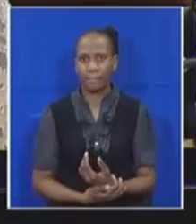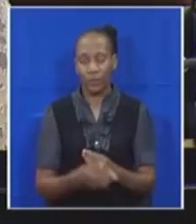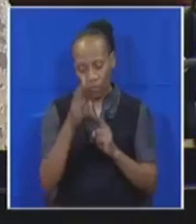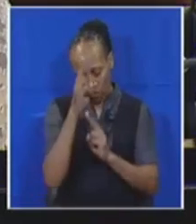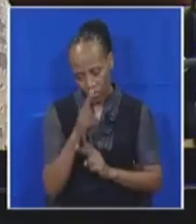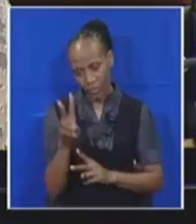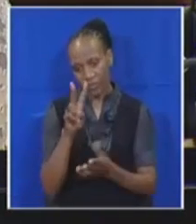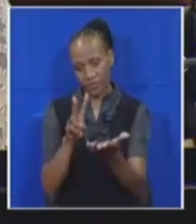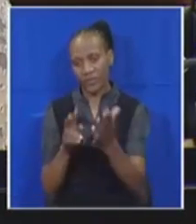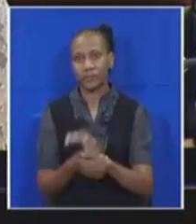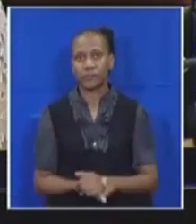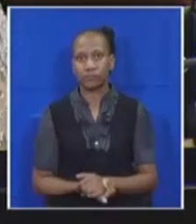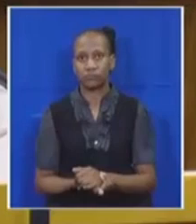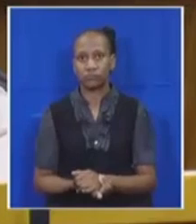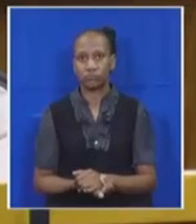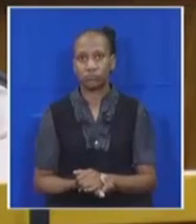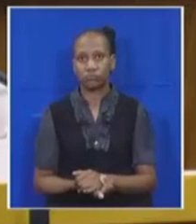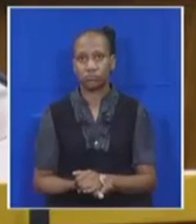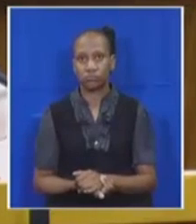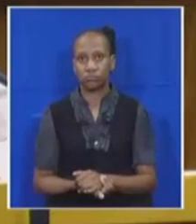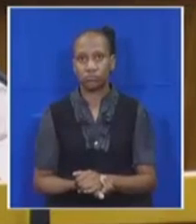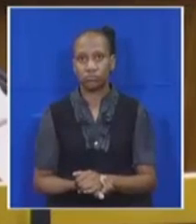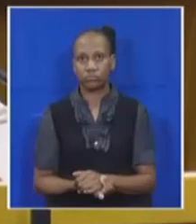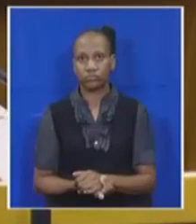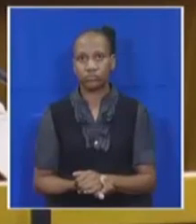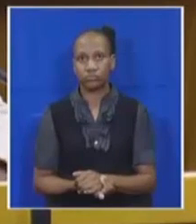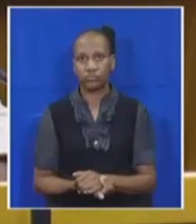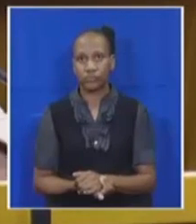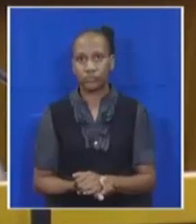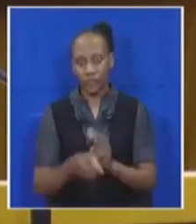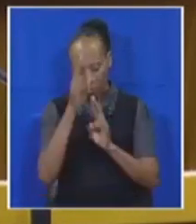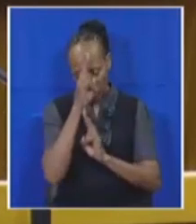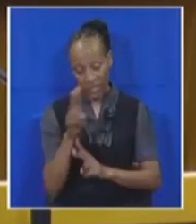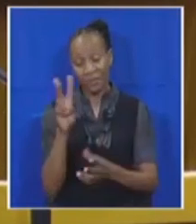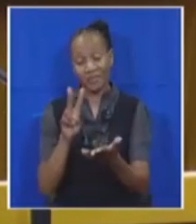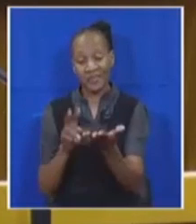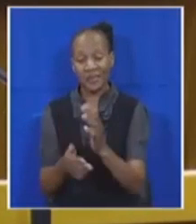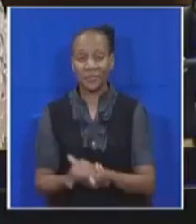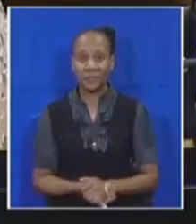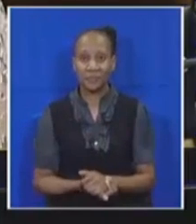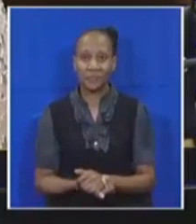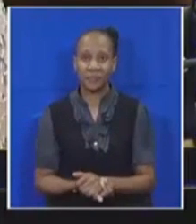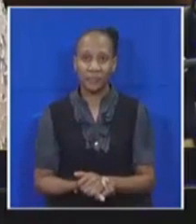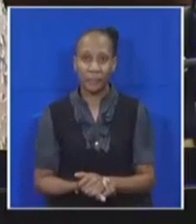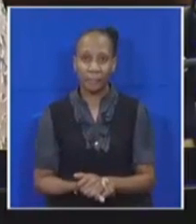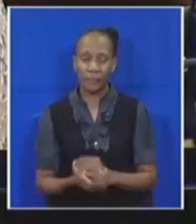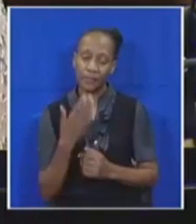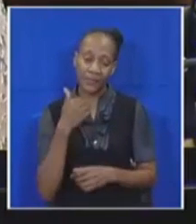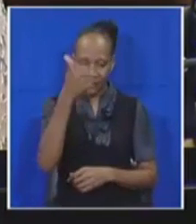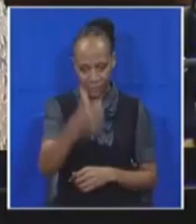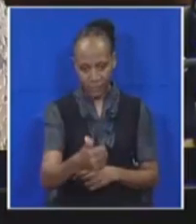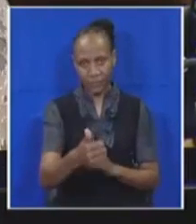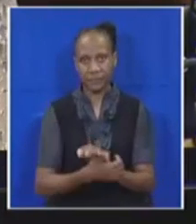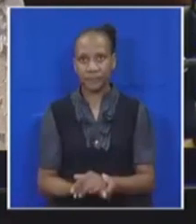Damme. We had evidence in the SABC inquiry. Honorable Van Damme, please take your